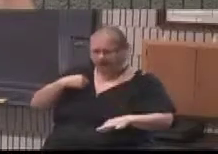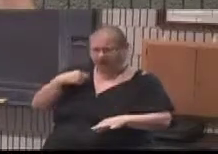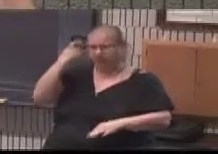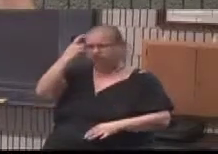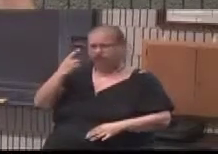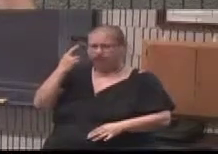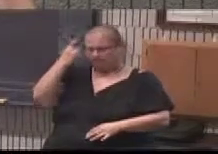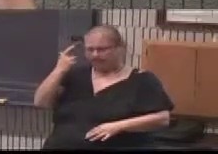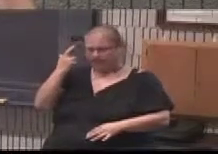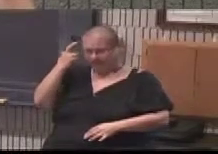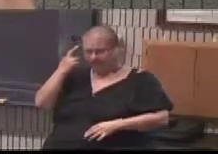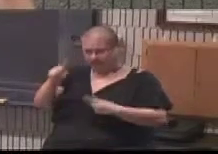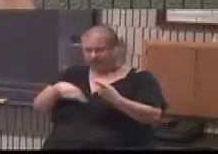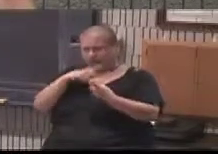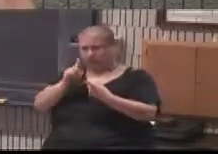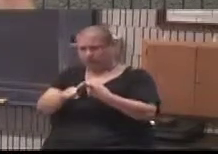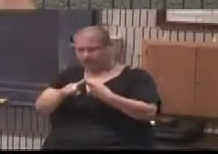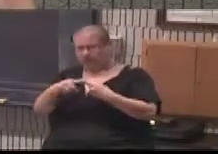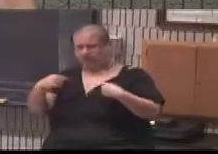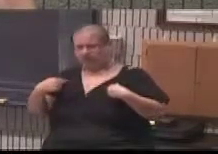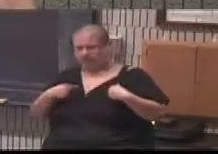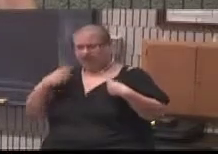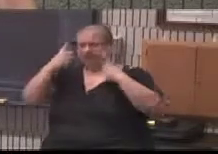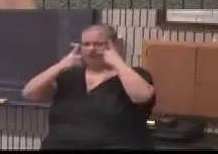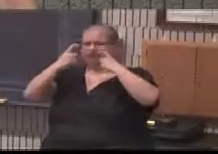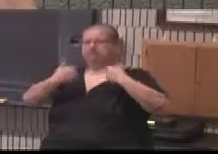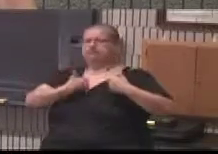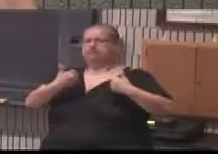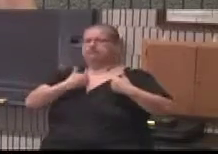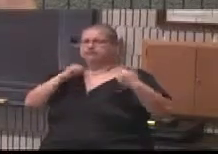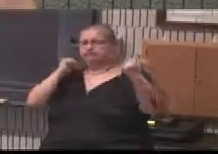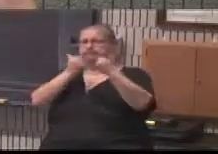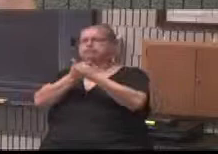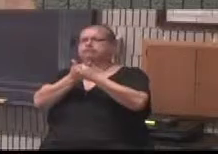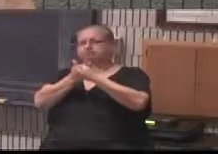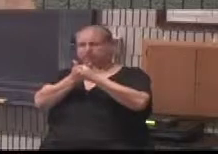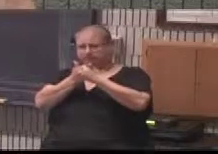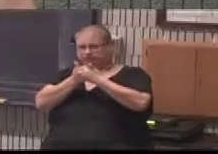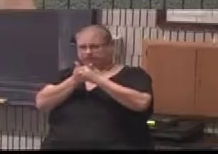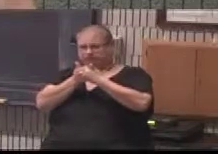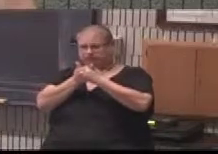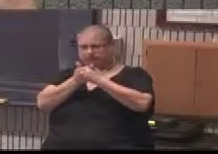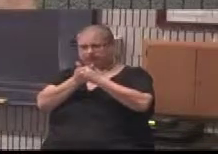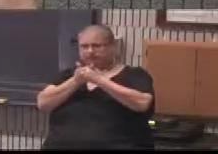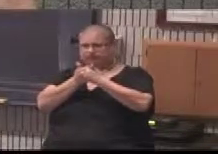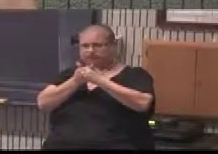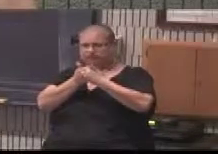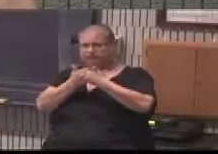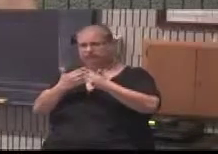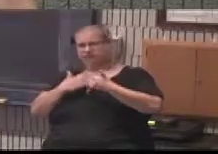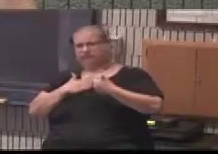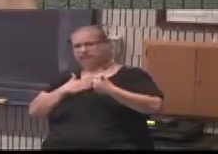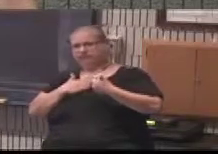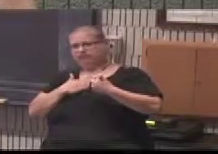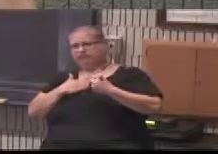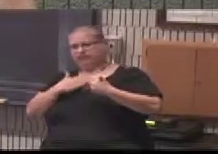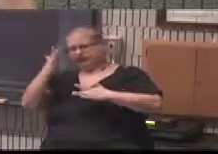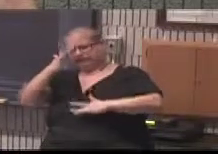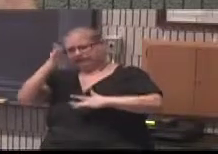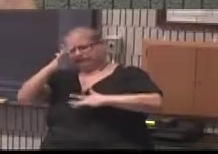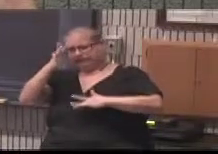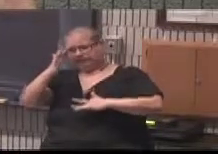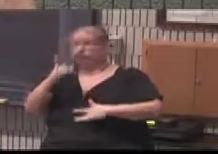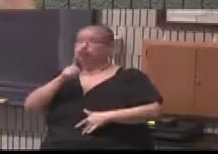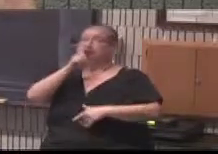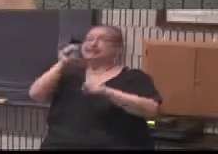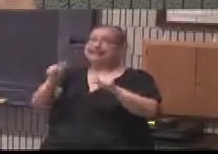a life-limiting illness is that challenges and heartaches in life can really turn out to be opportunities